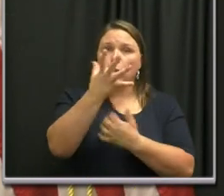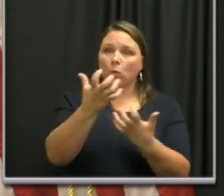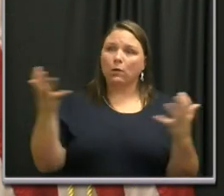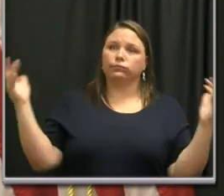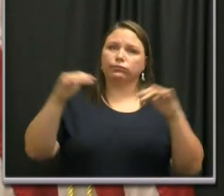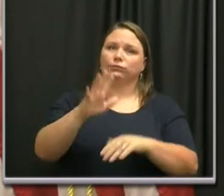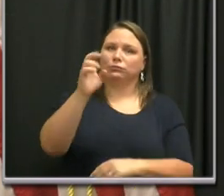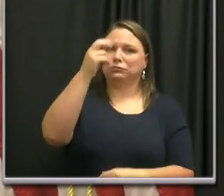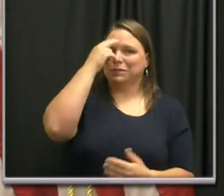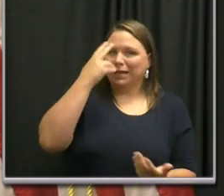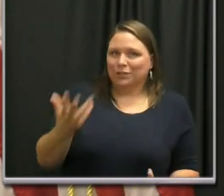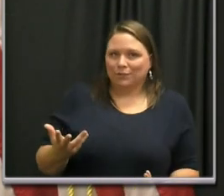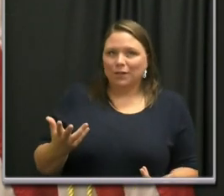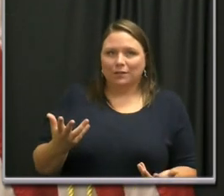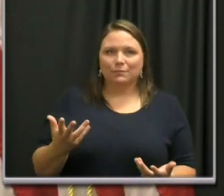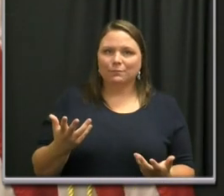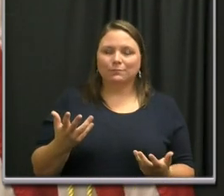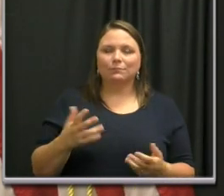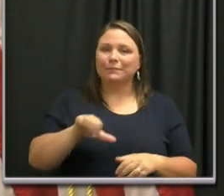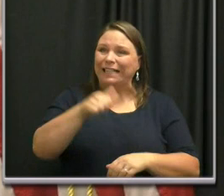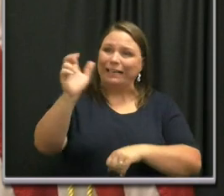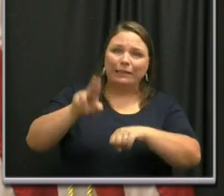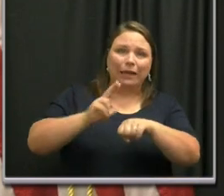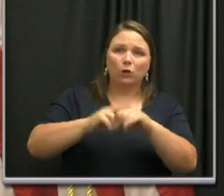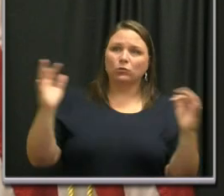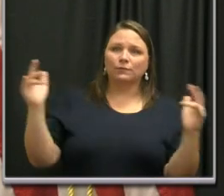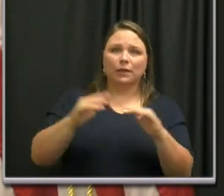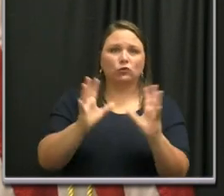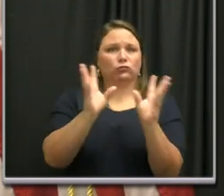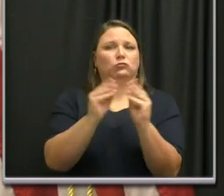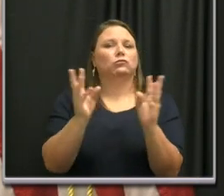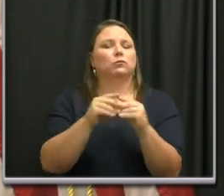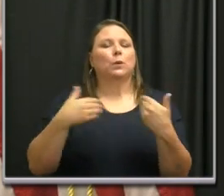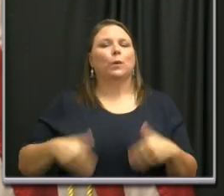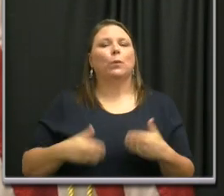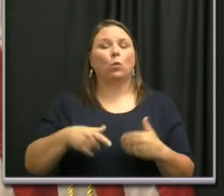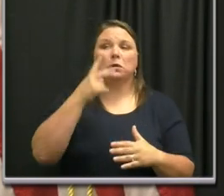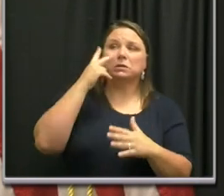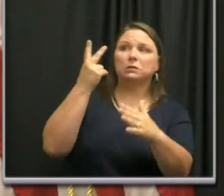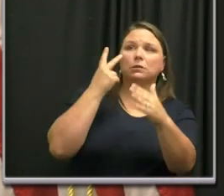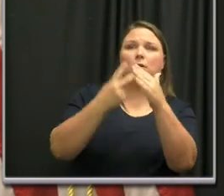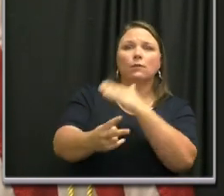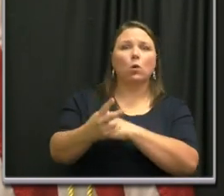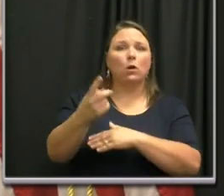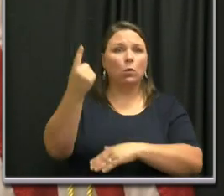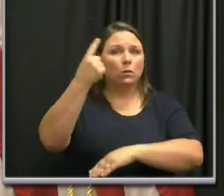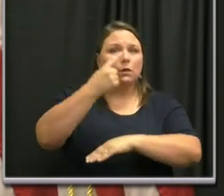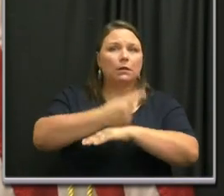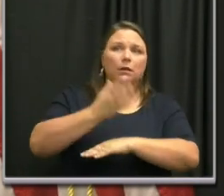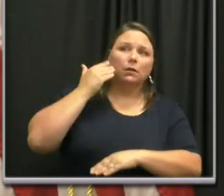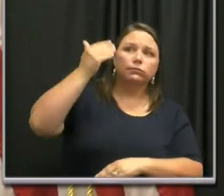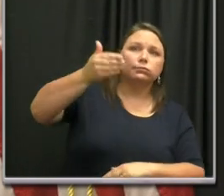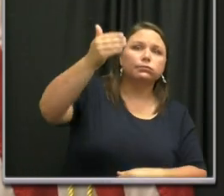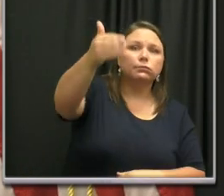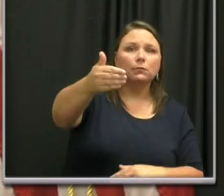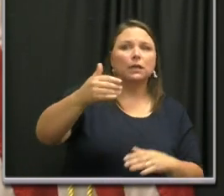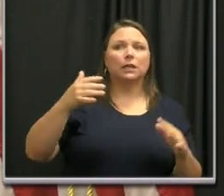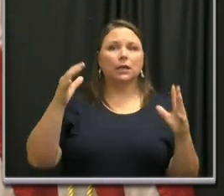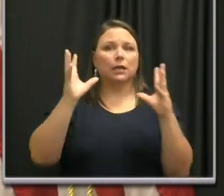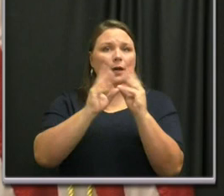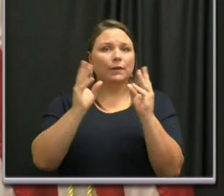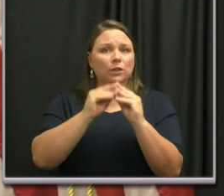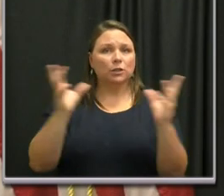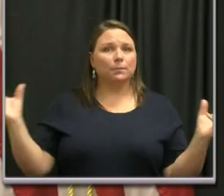here, any national convention. And we look forward to the day when conventions routinely are back